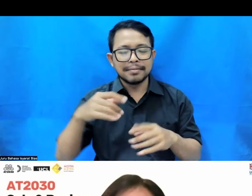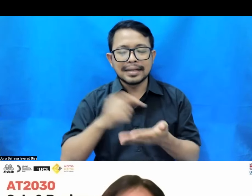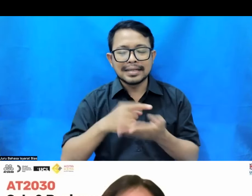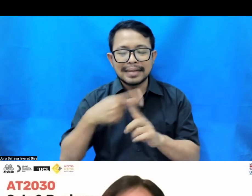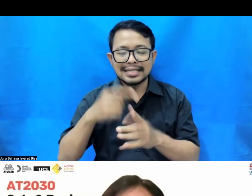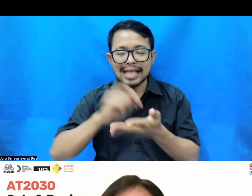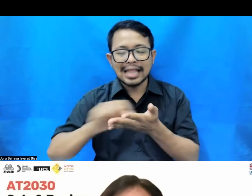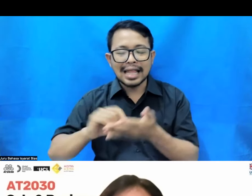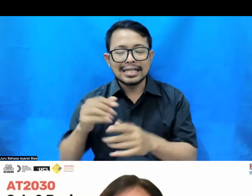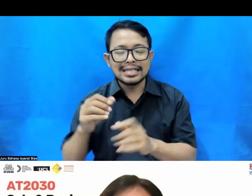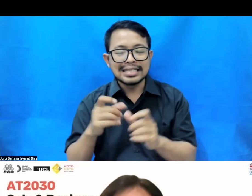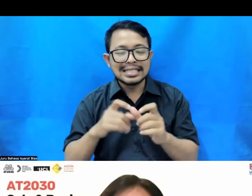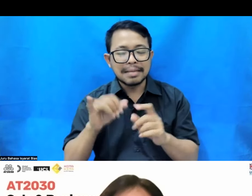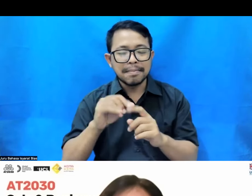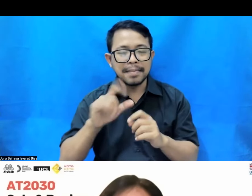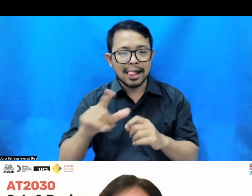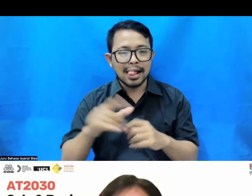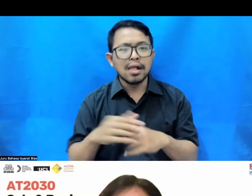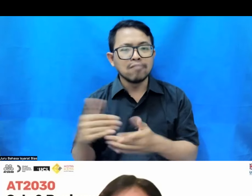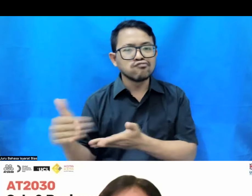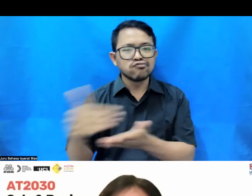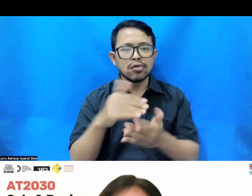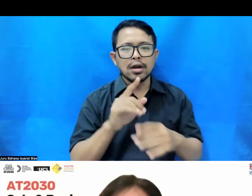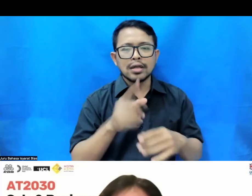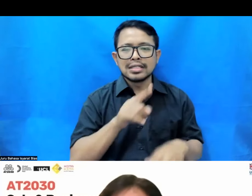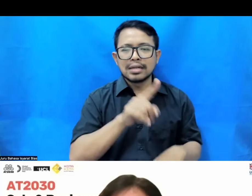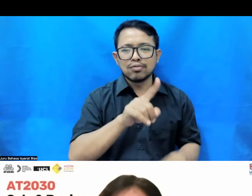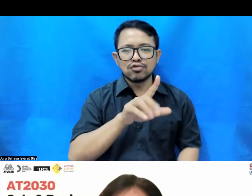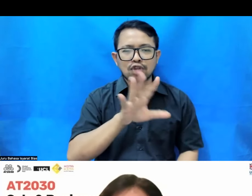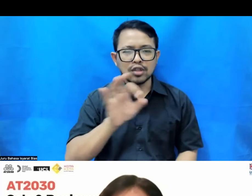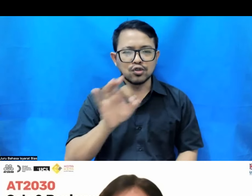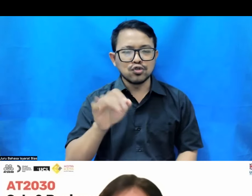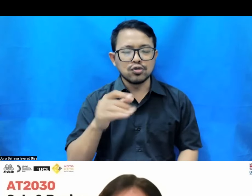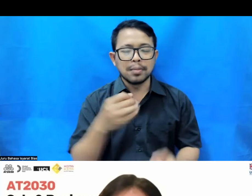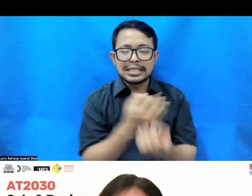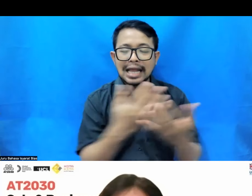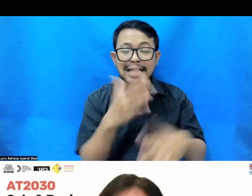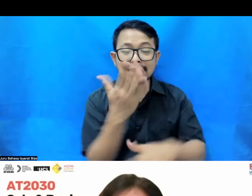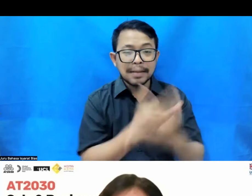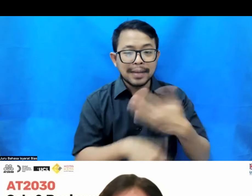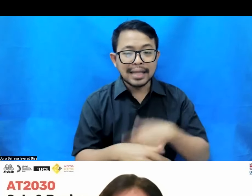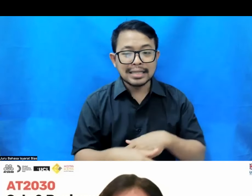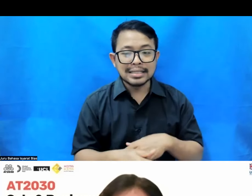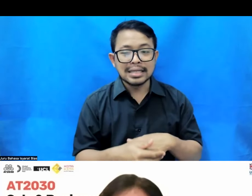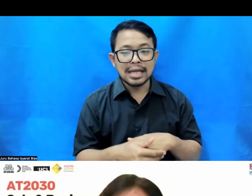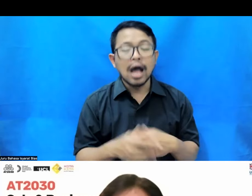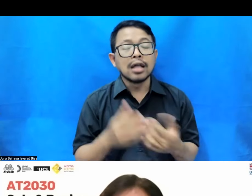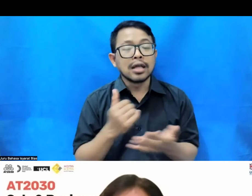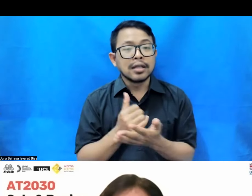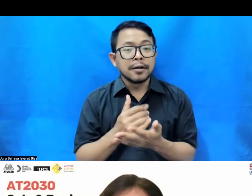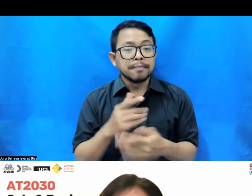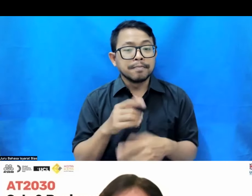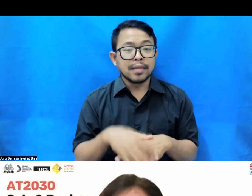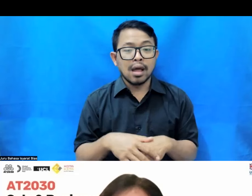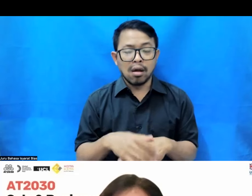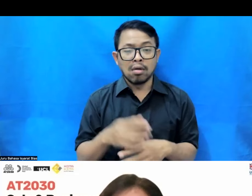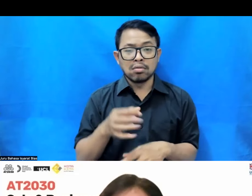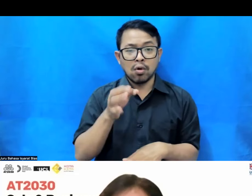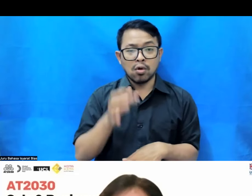population agency, we got 1,700 data regarding our citizens who